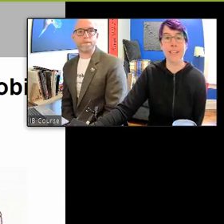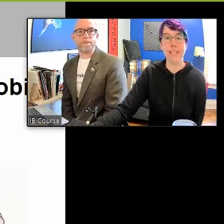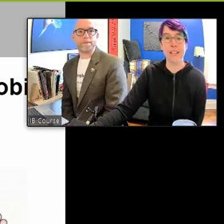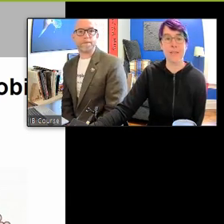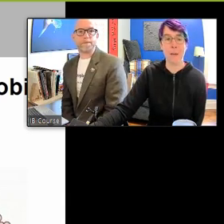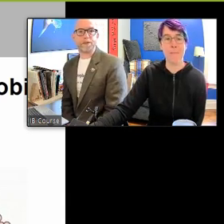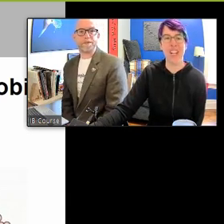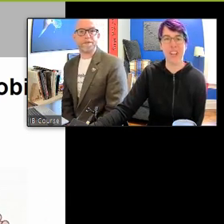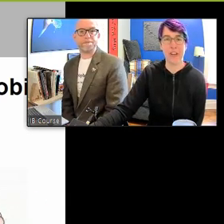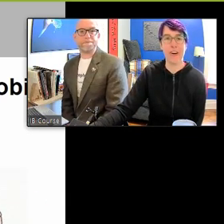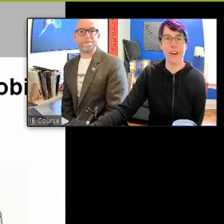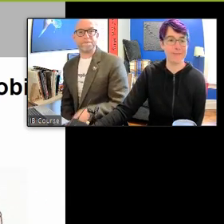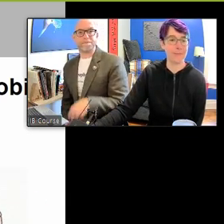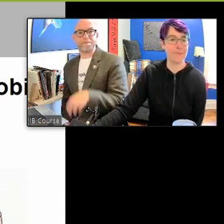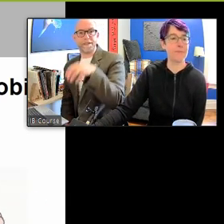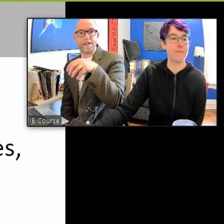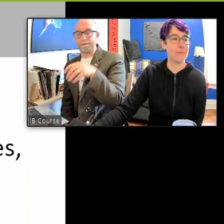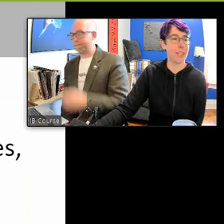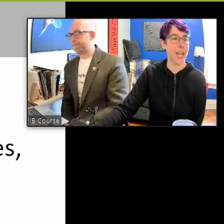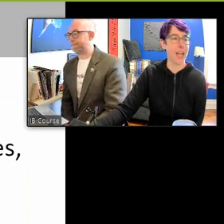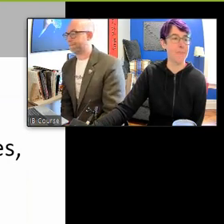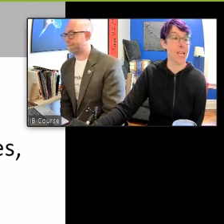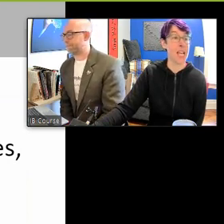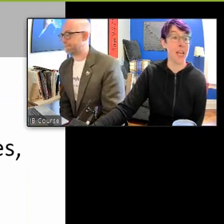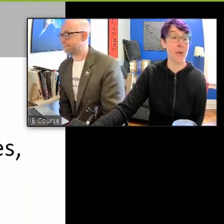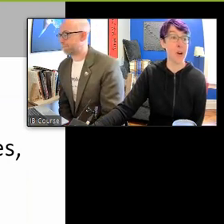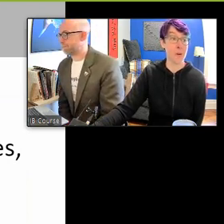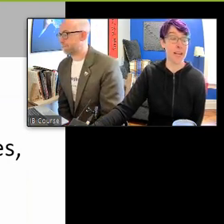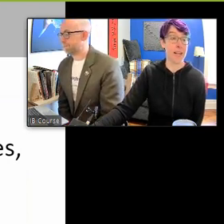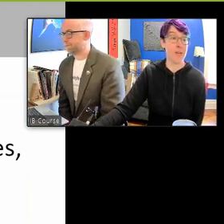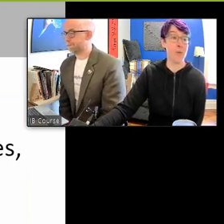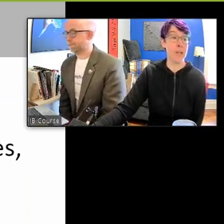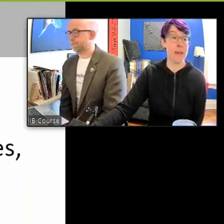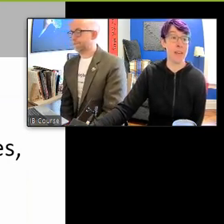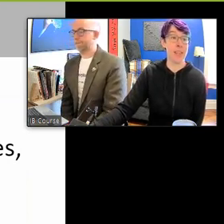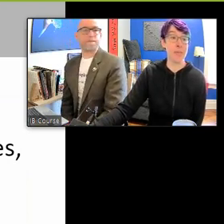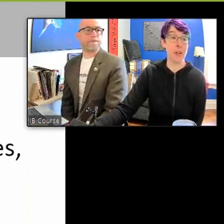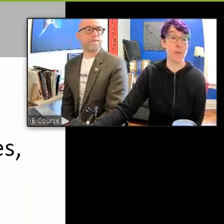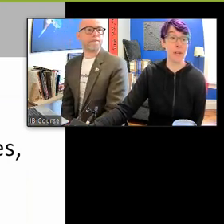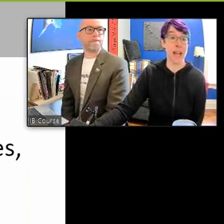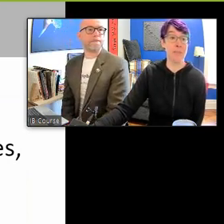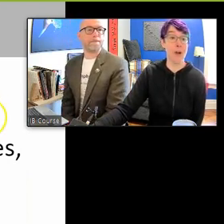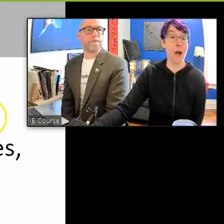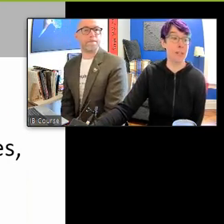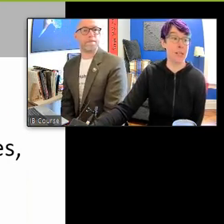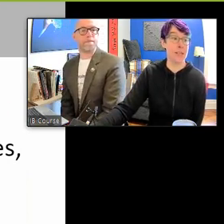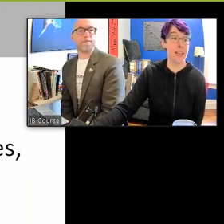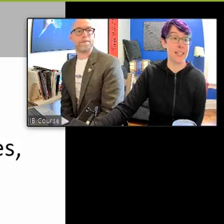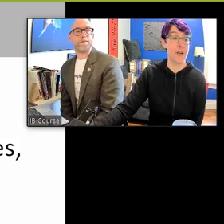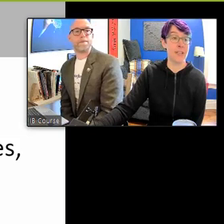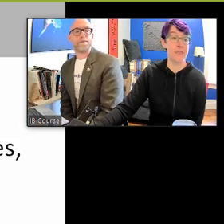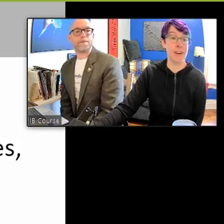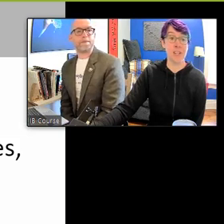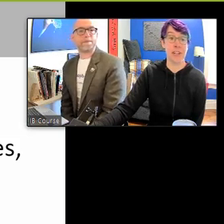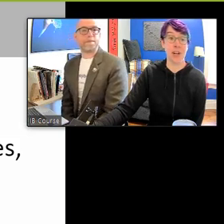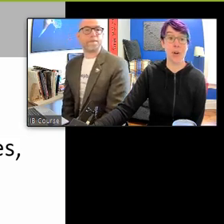of organization? Molecular. Yeah. Okay. Here we go. Woolly mammoth hemoglobin had properties that